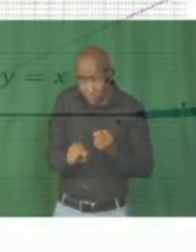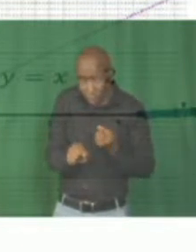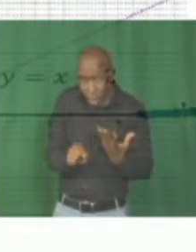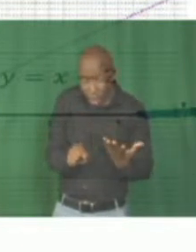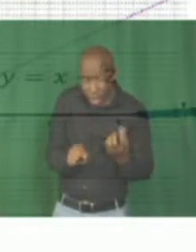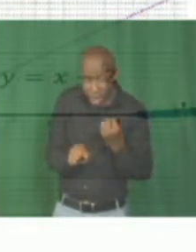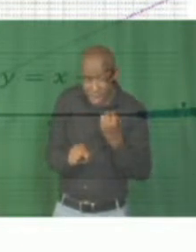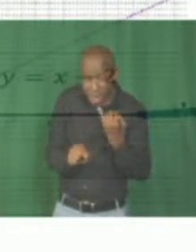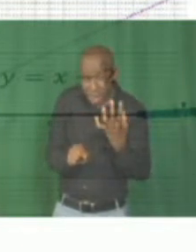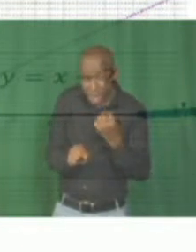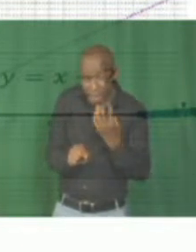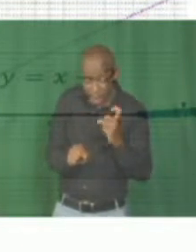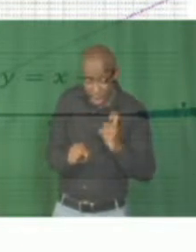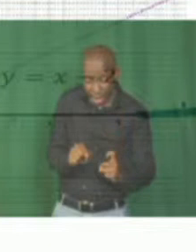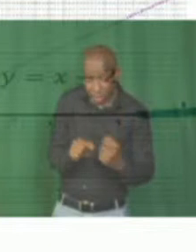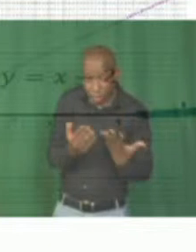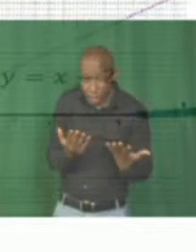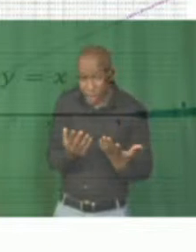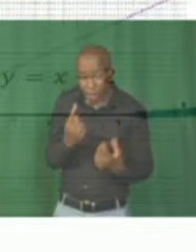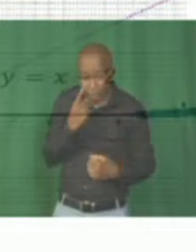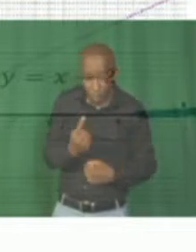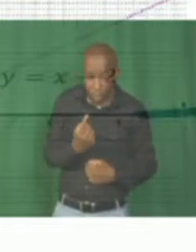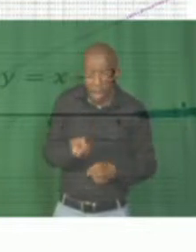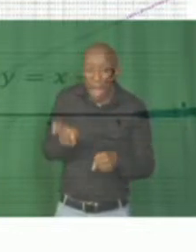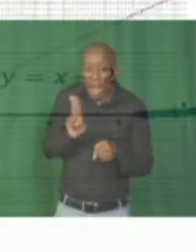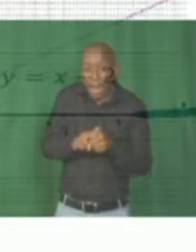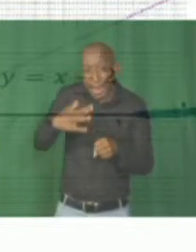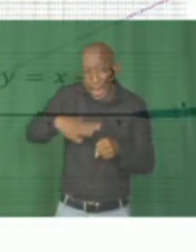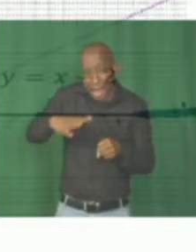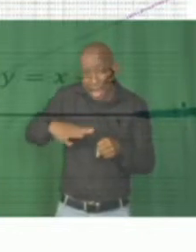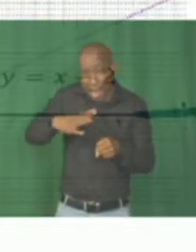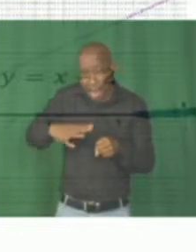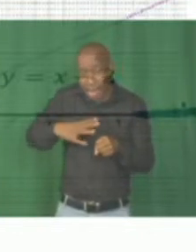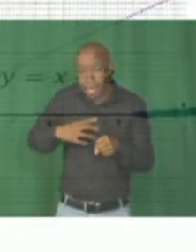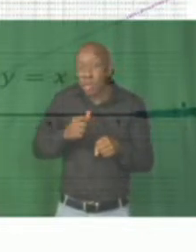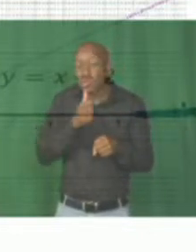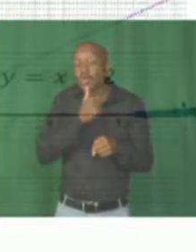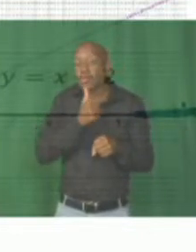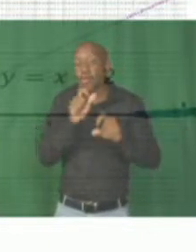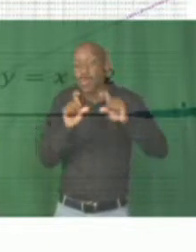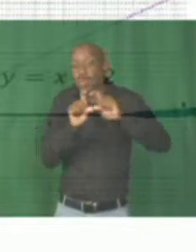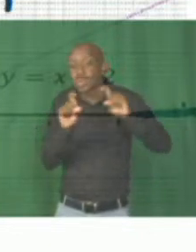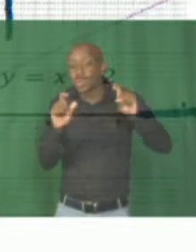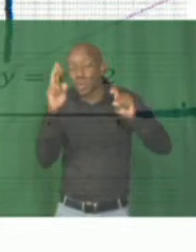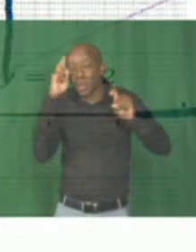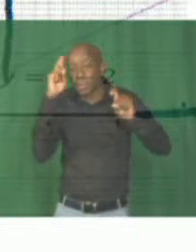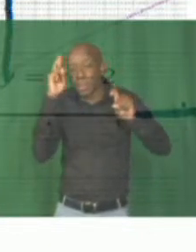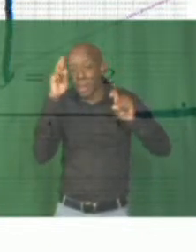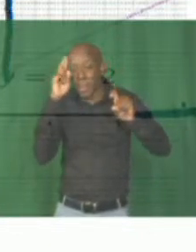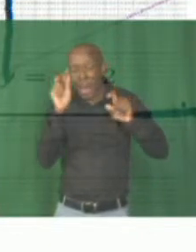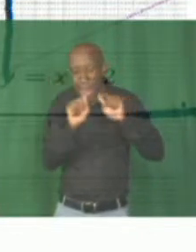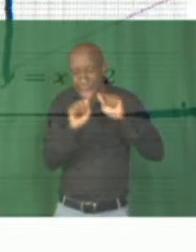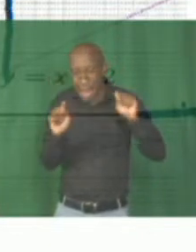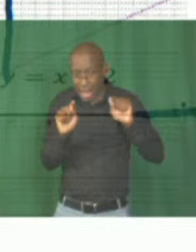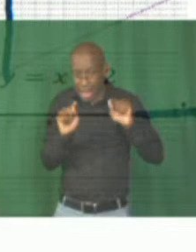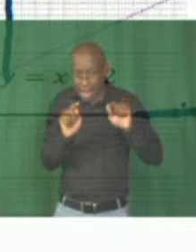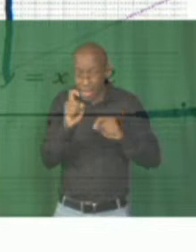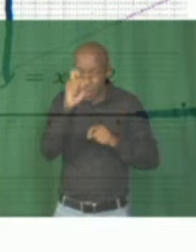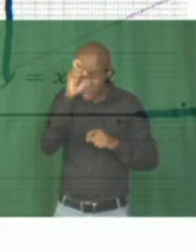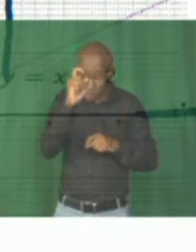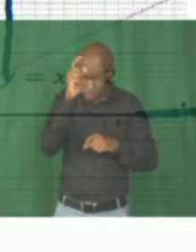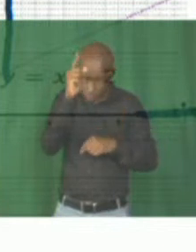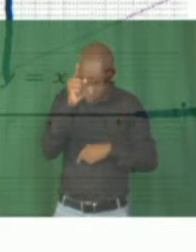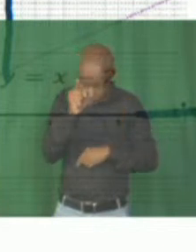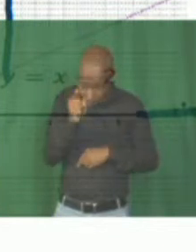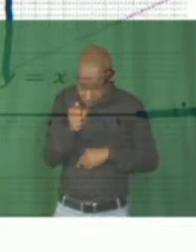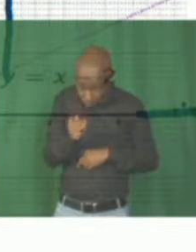value now in the x-axis. And also here you draw, of course, using your ruler, a line to the